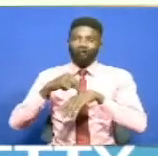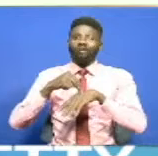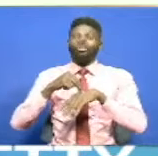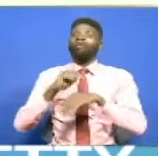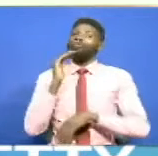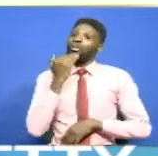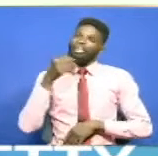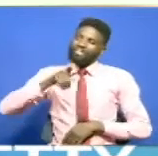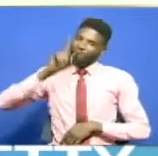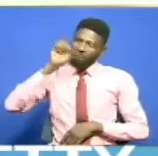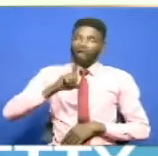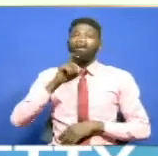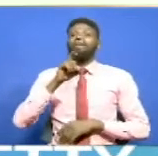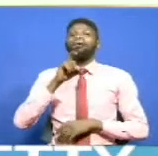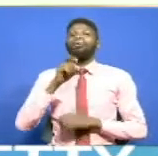msimame pamoja,